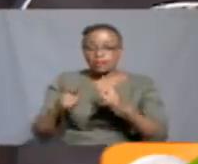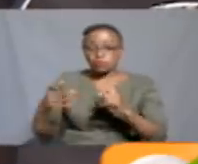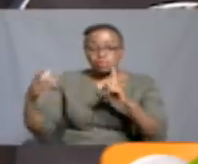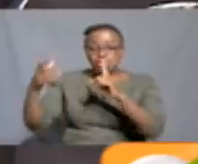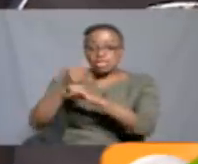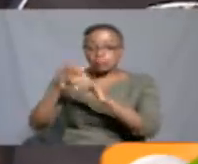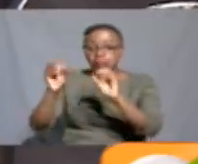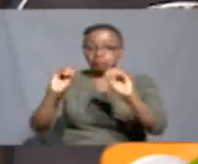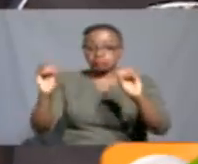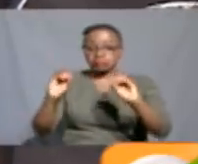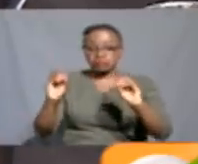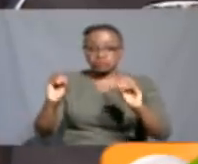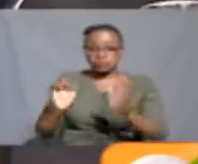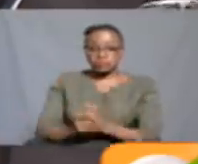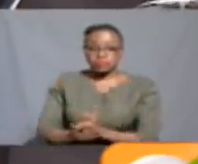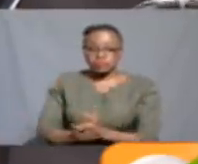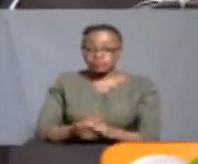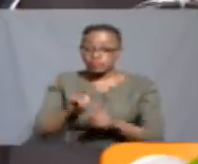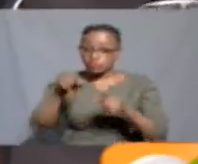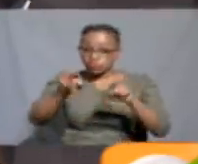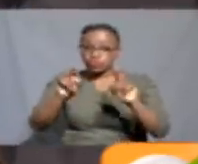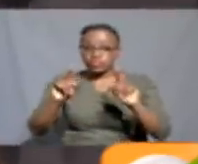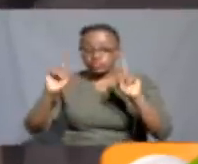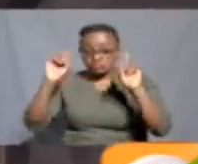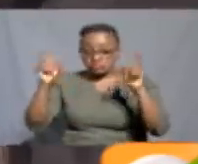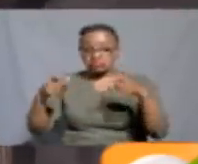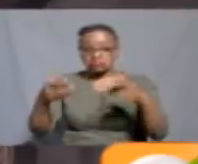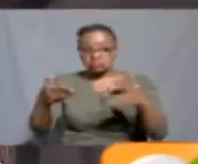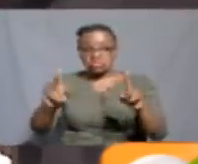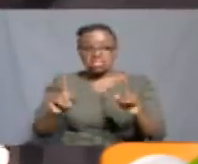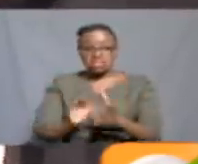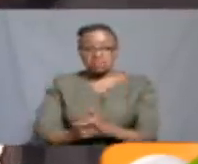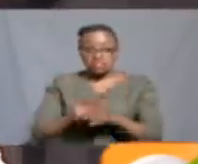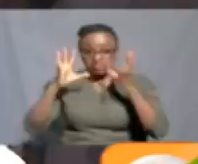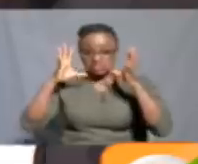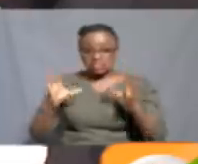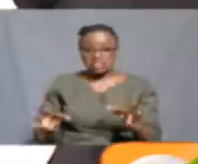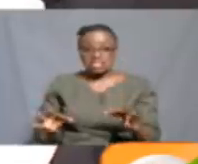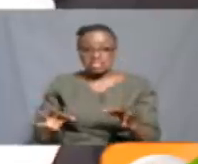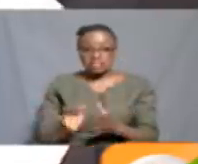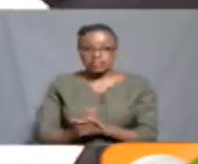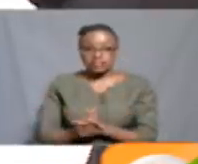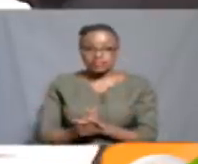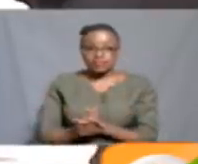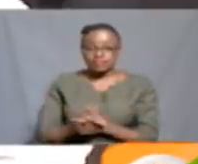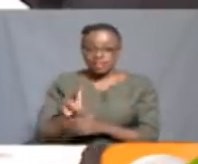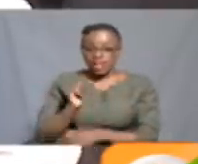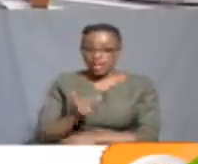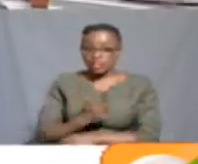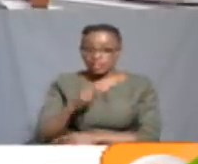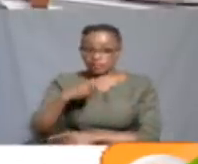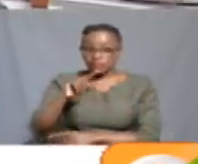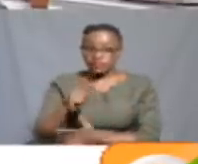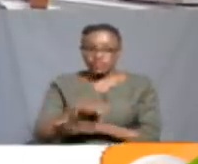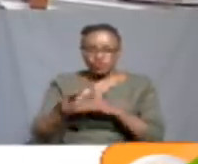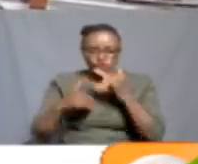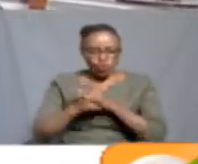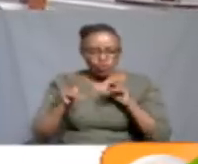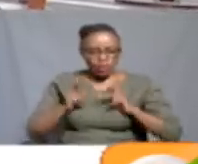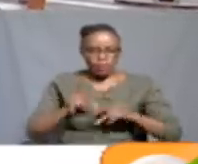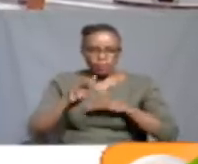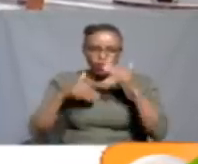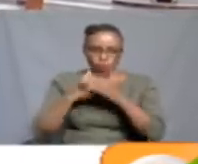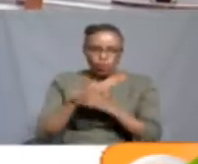it. It's up to you. You decide. It's up to us. Right? Everyone.